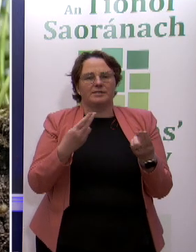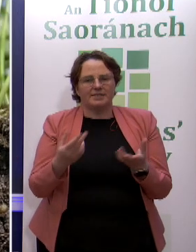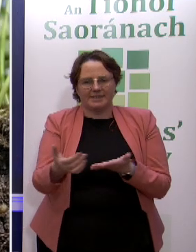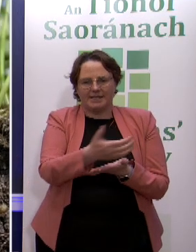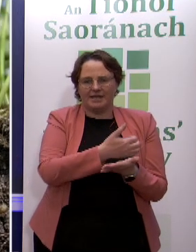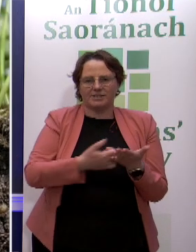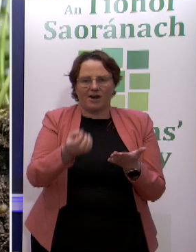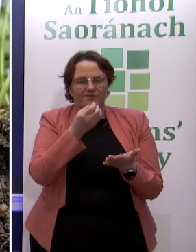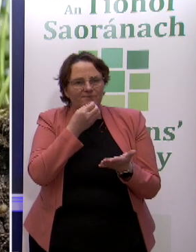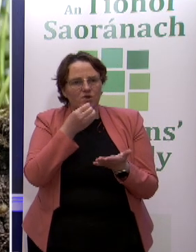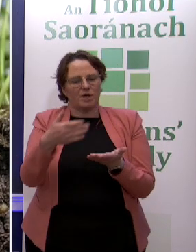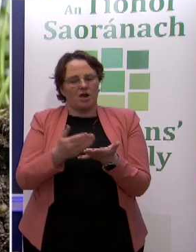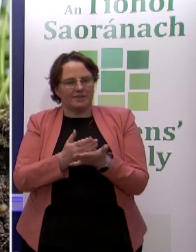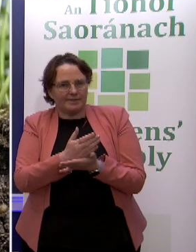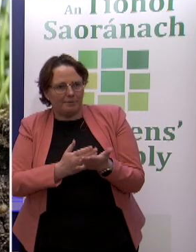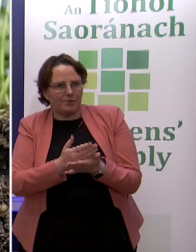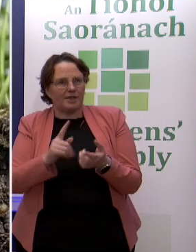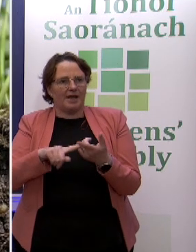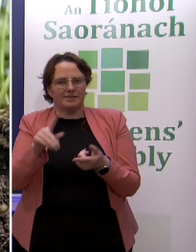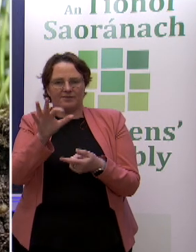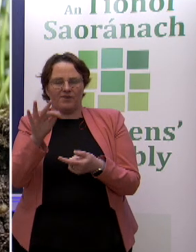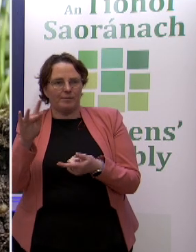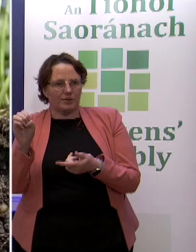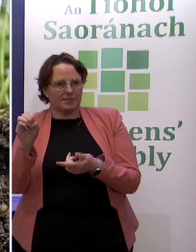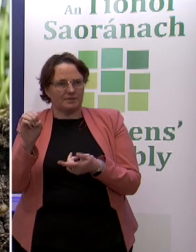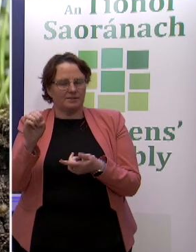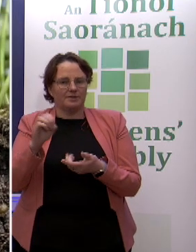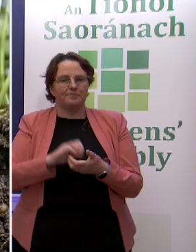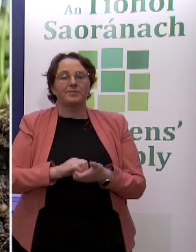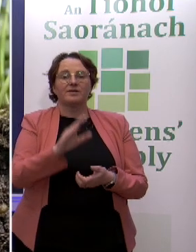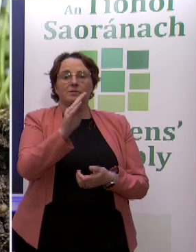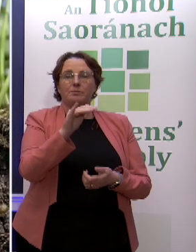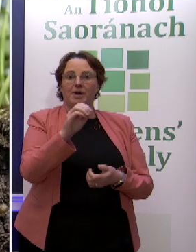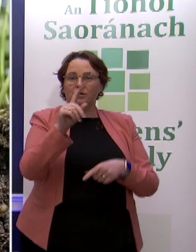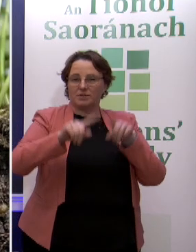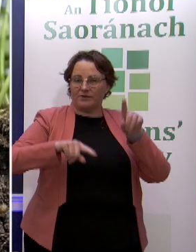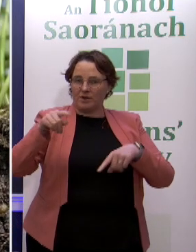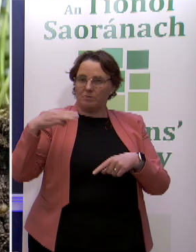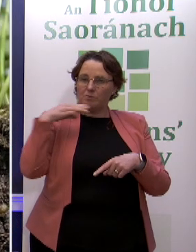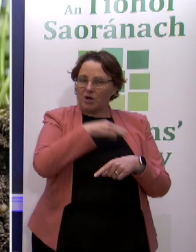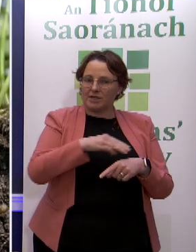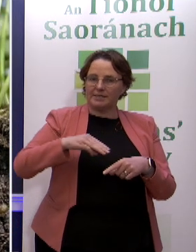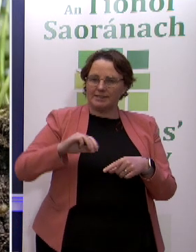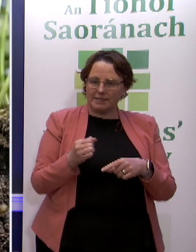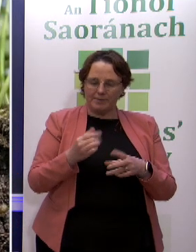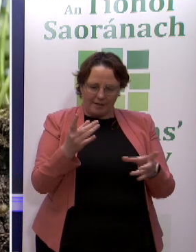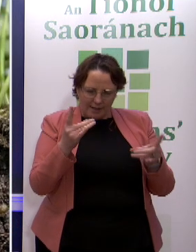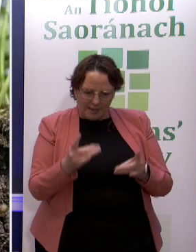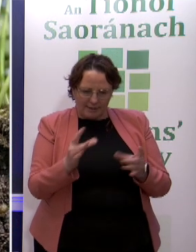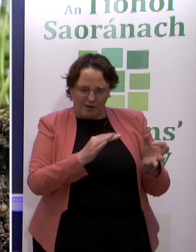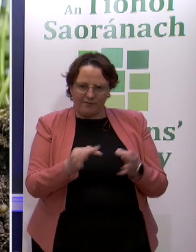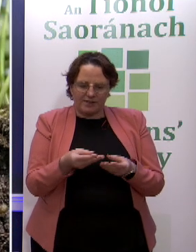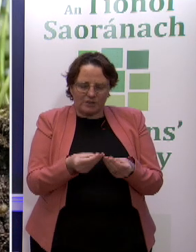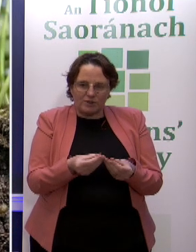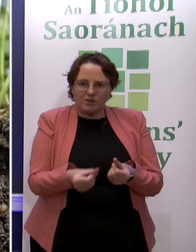food, our timbers, our fibers. So for example, biodiversity is really important in maintaining healthy soils that are